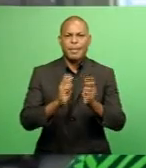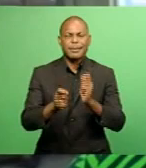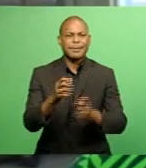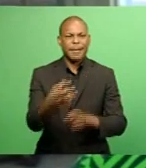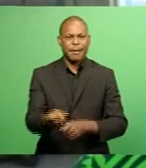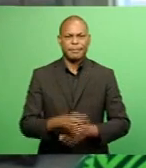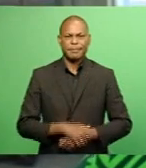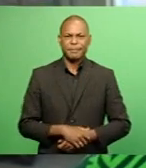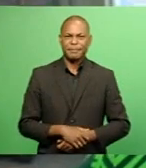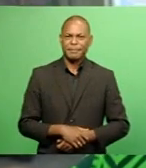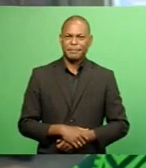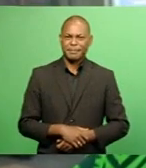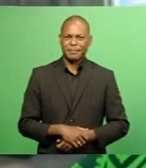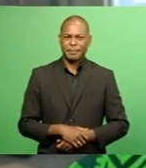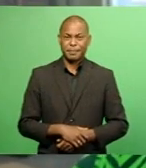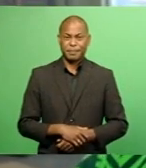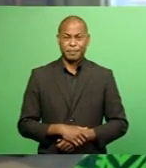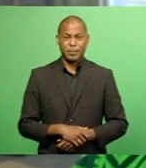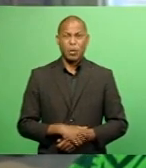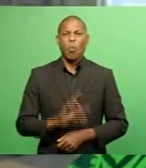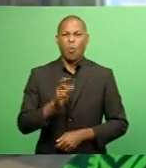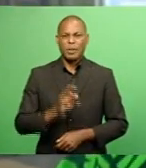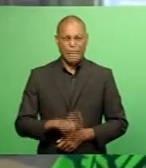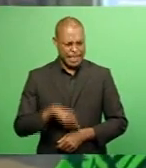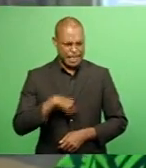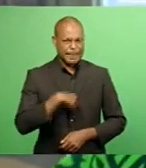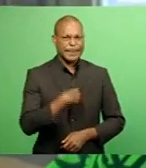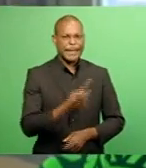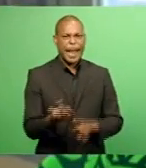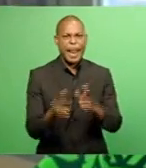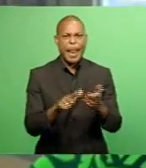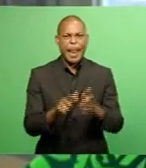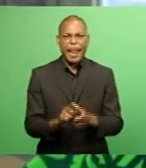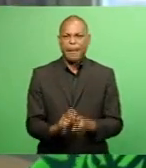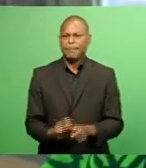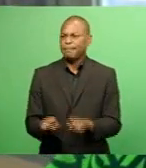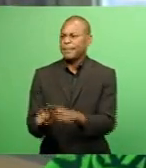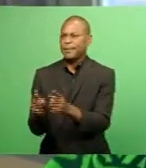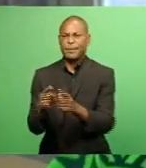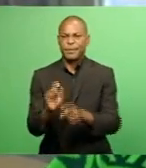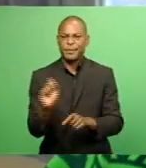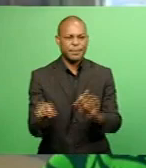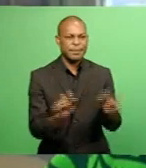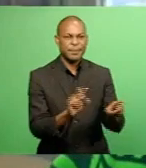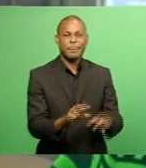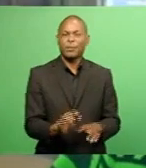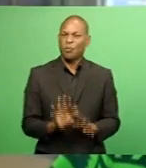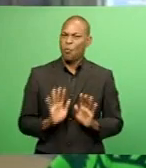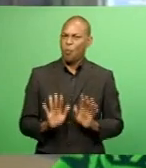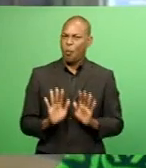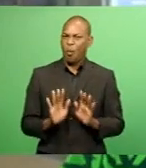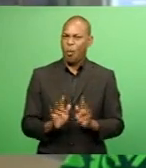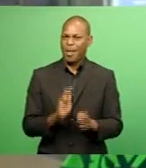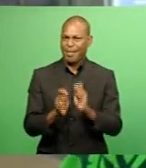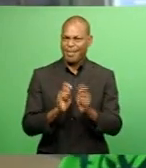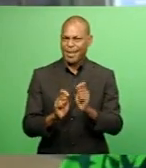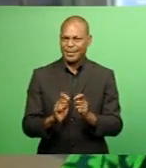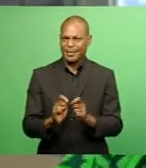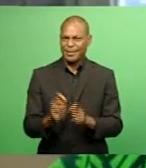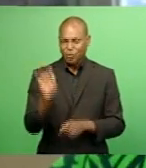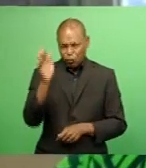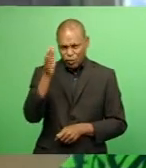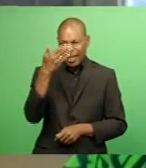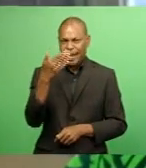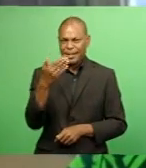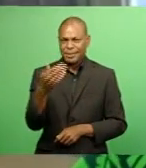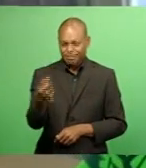The specimens have been sent to various labs, including our lab. So we're waiting for the test result to come back. Then our environmental health office will